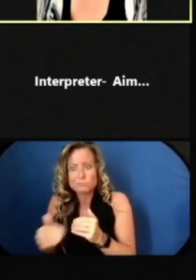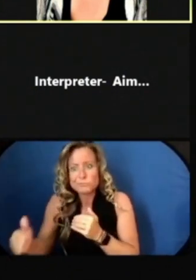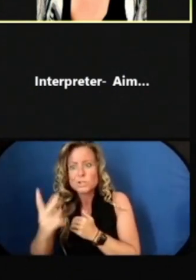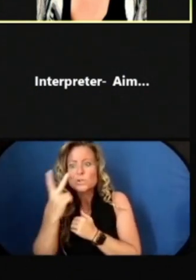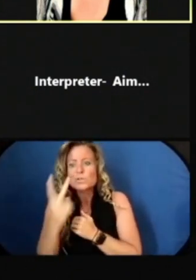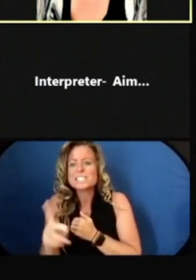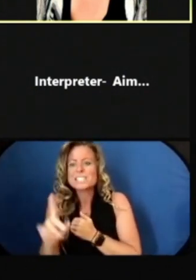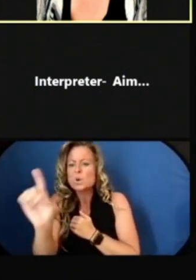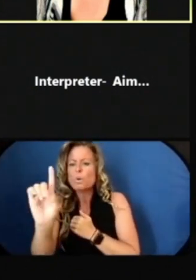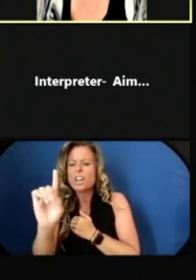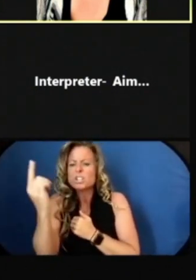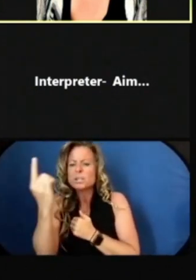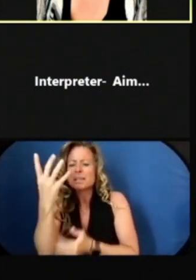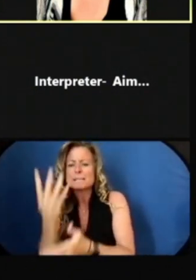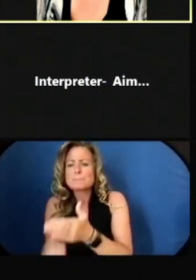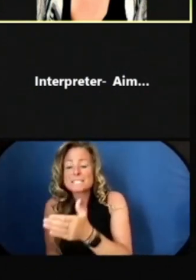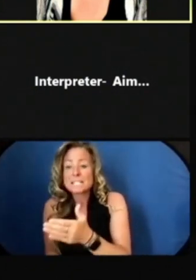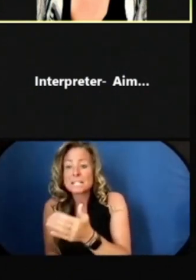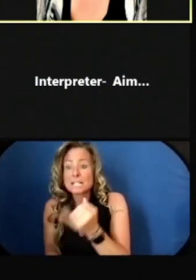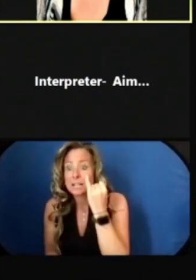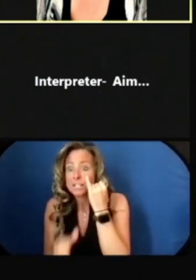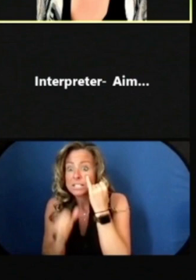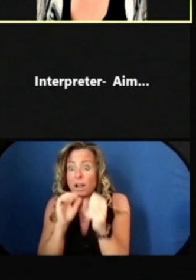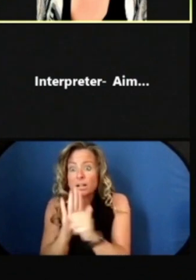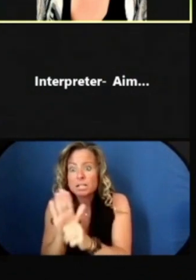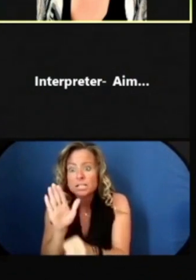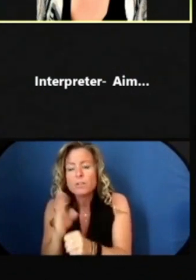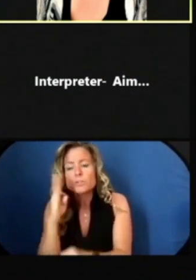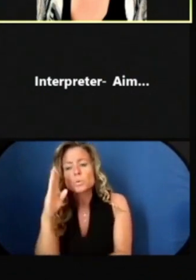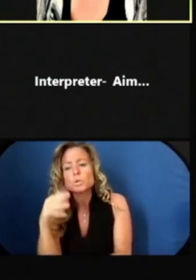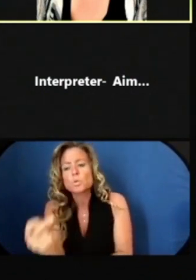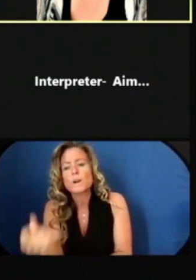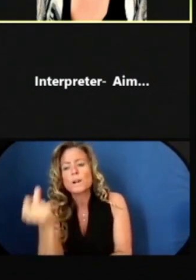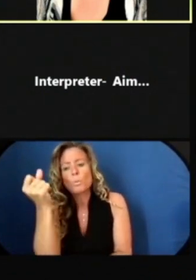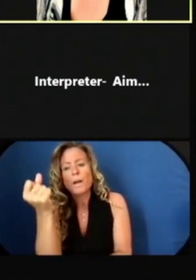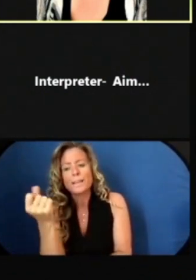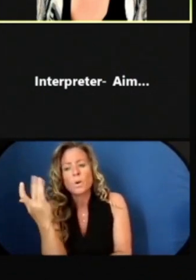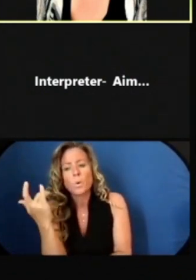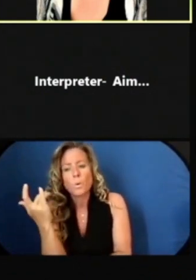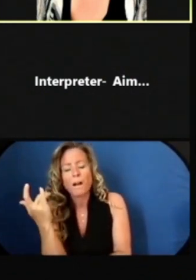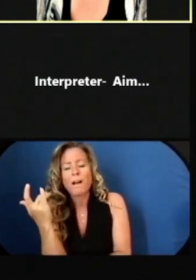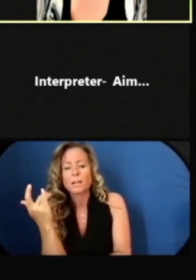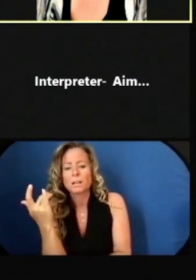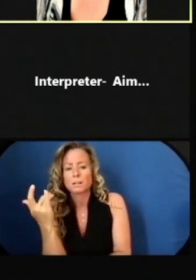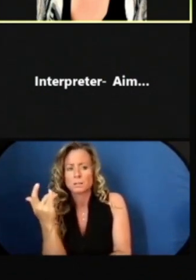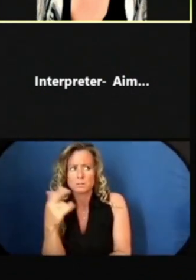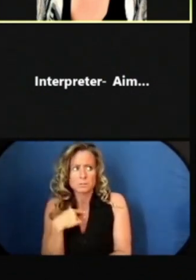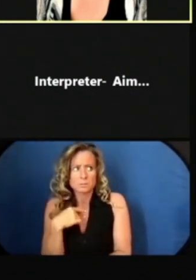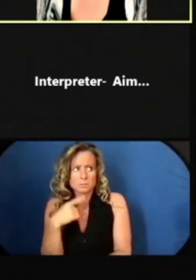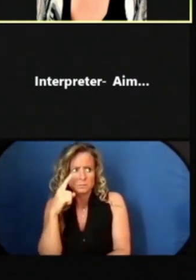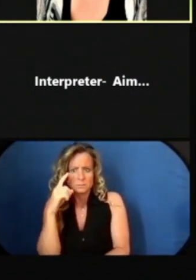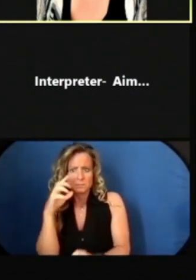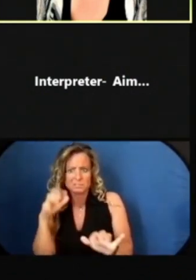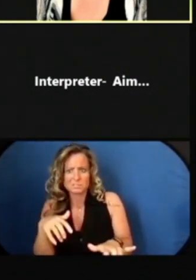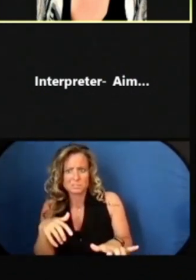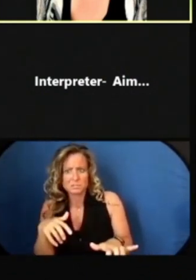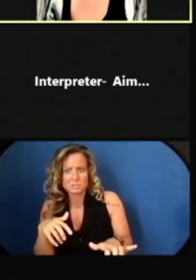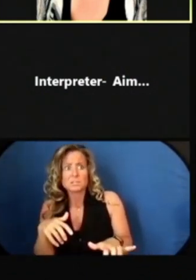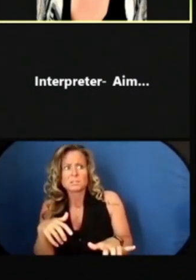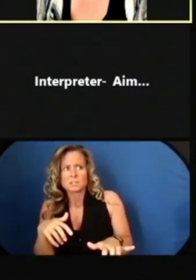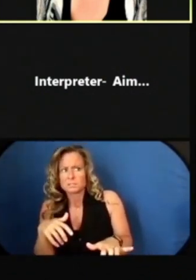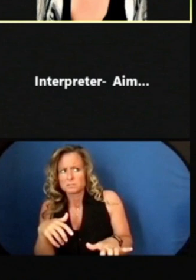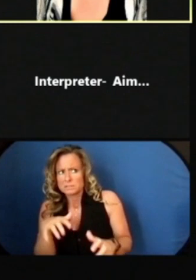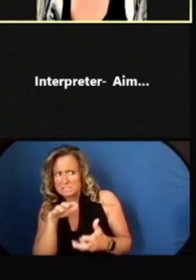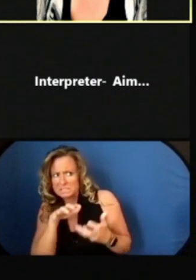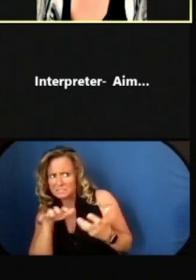holes are. If it's not enough, you'll know that pretty quickly because they'll be confused and they'll have questions.